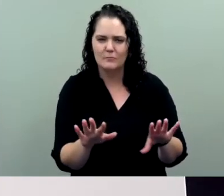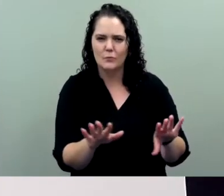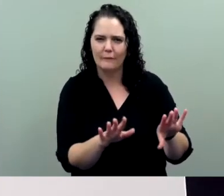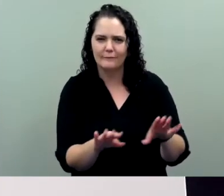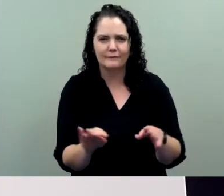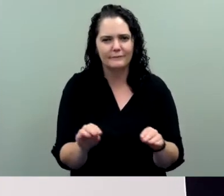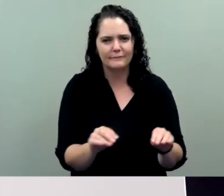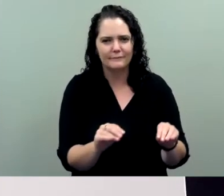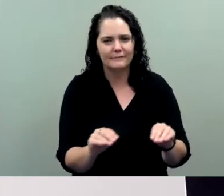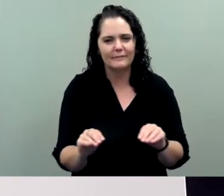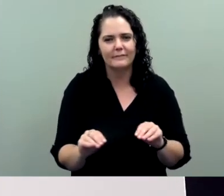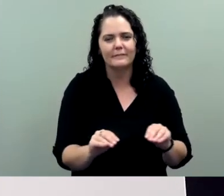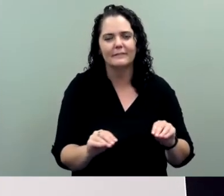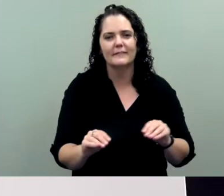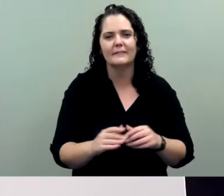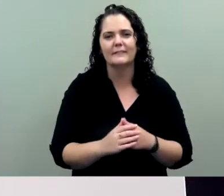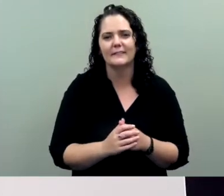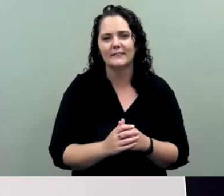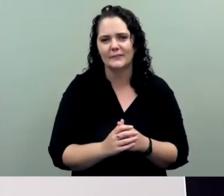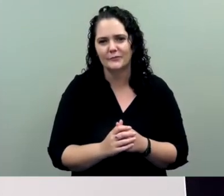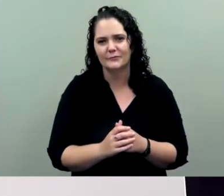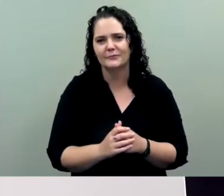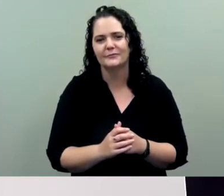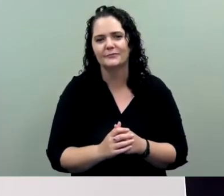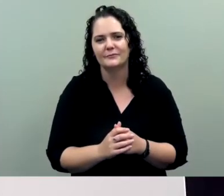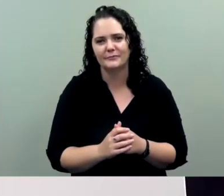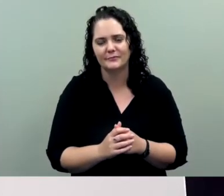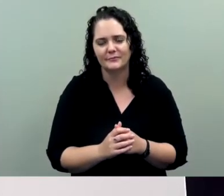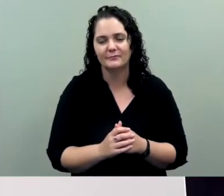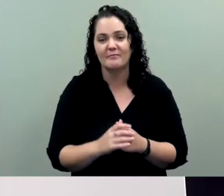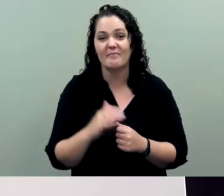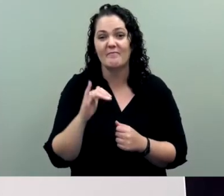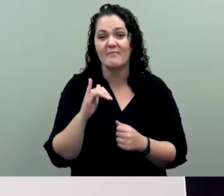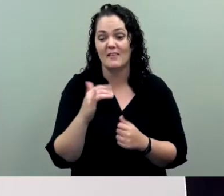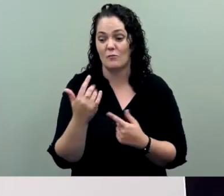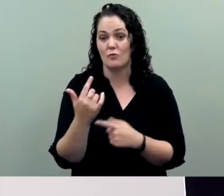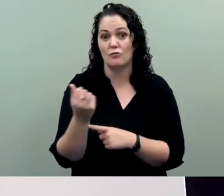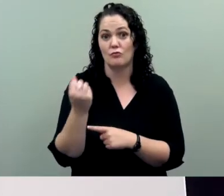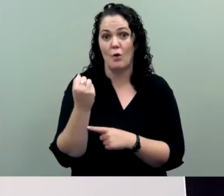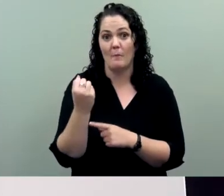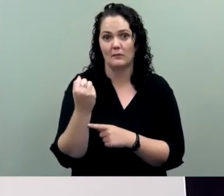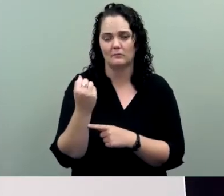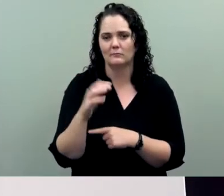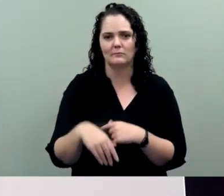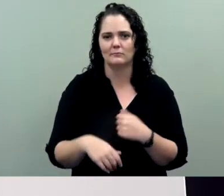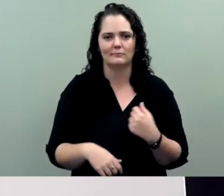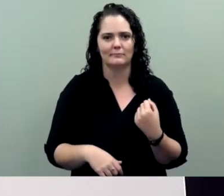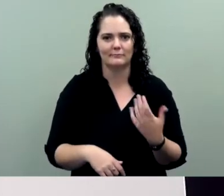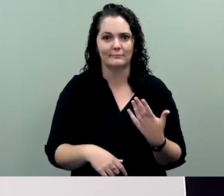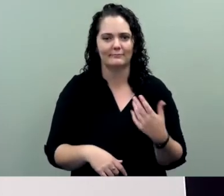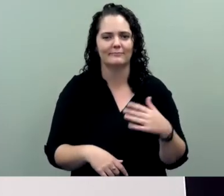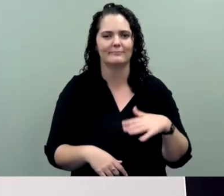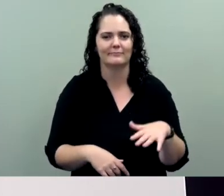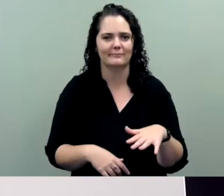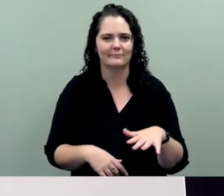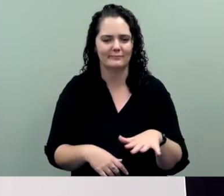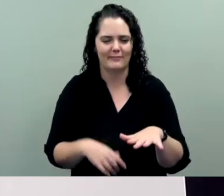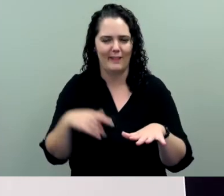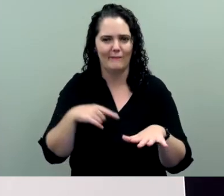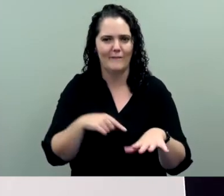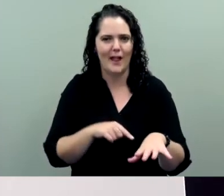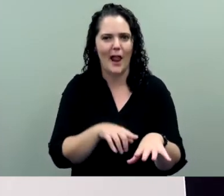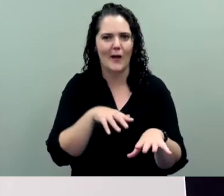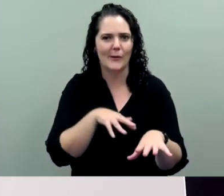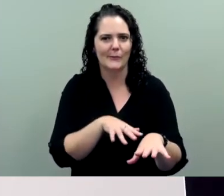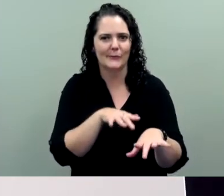Okay, try drawing. You might try leading with your non-dominant hand, then following with your non-dominant hand. One of the things that you're trying to do through